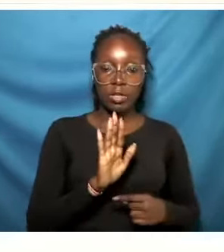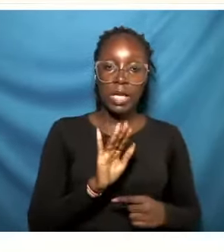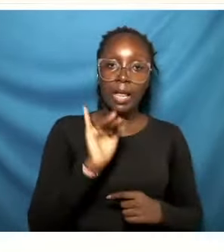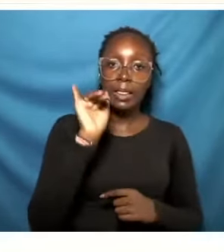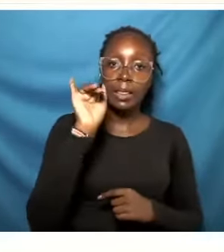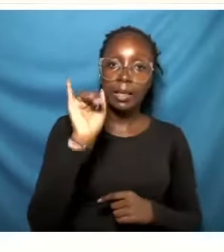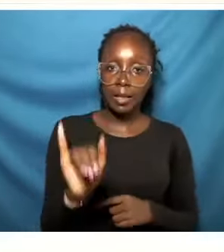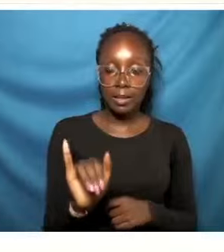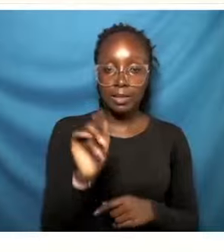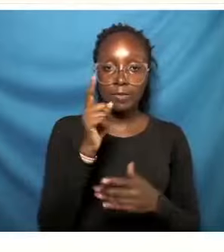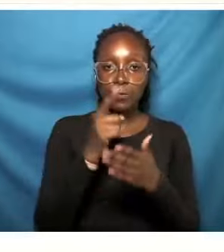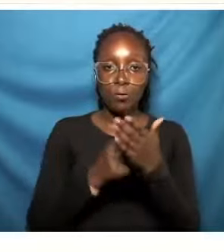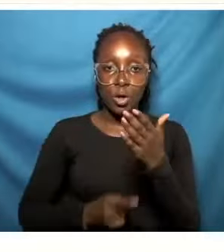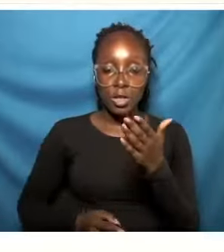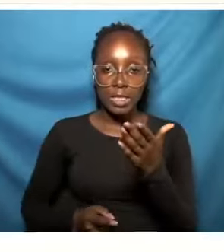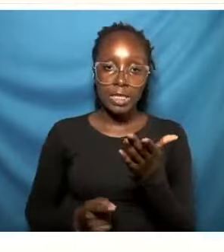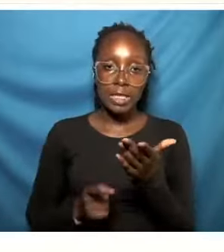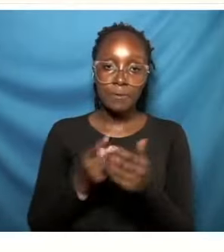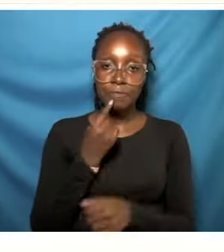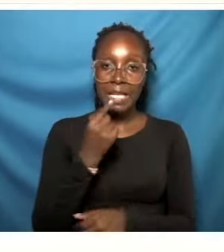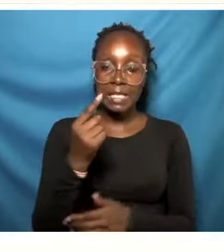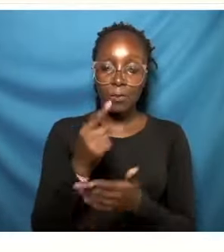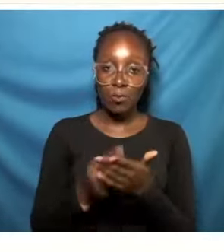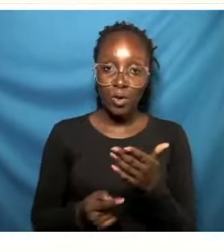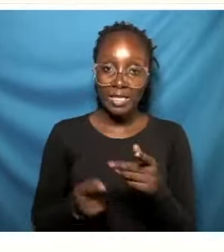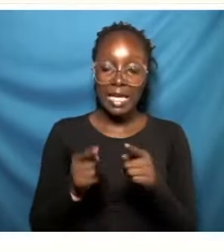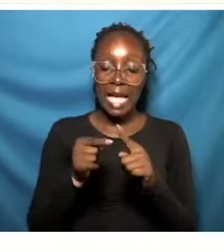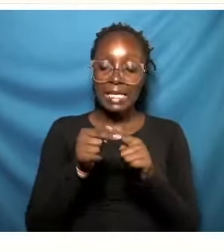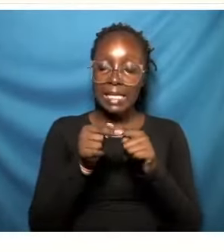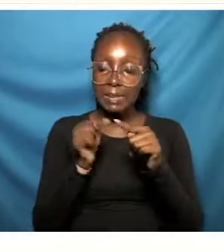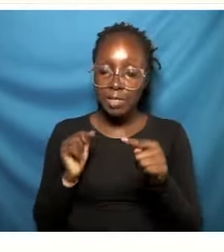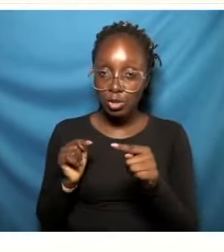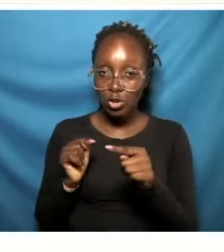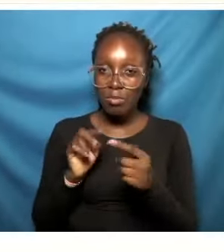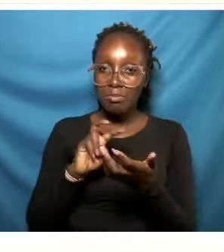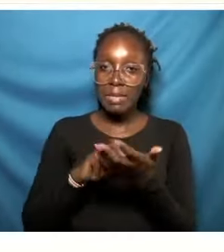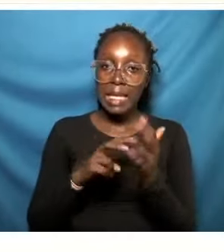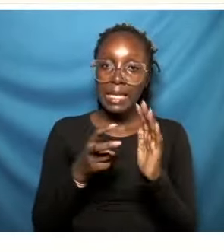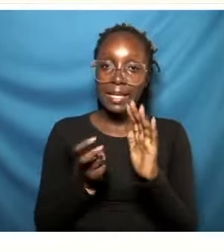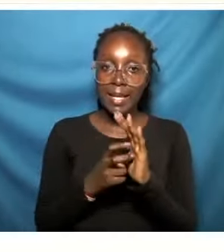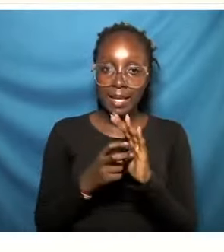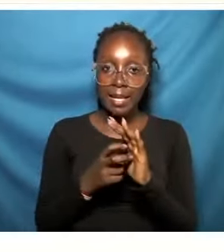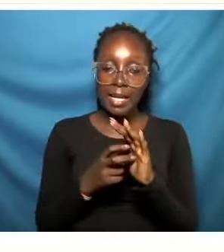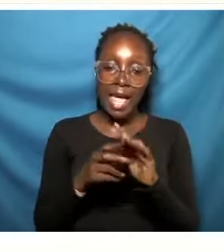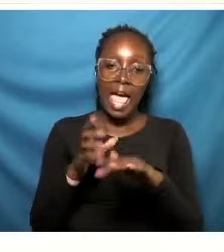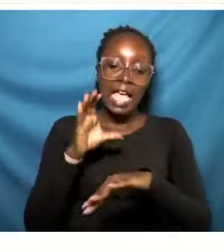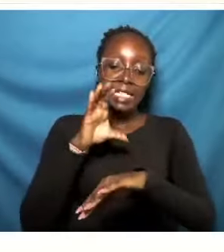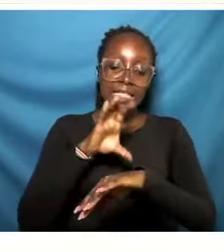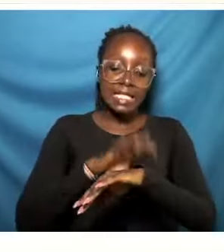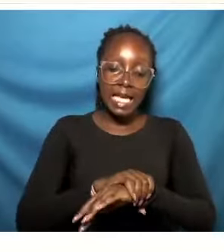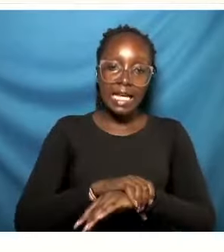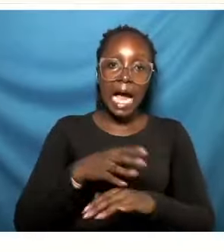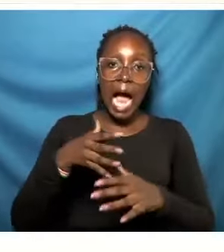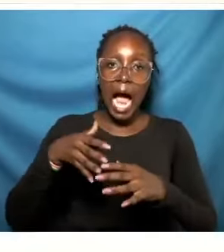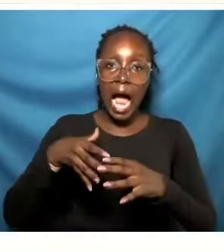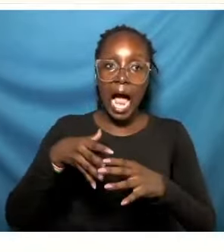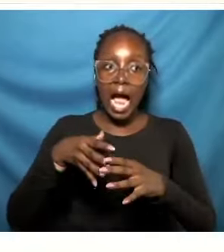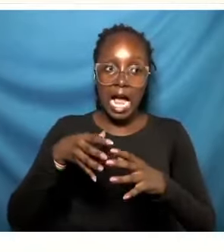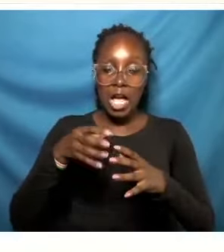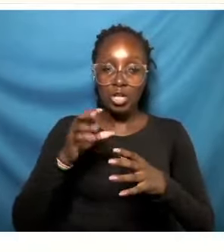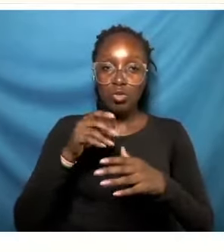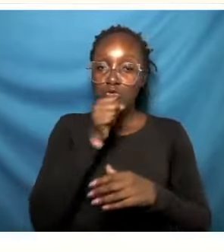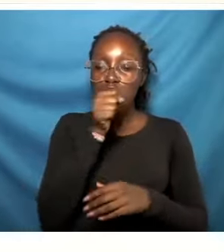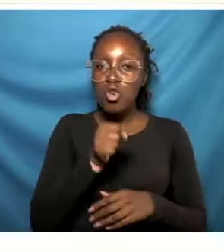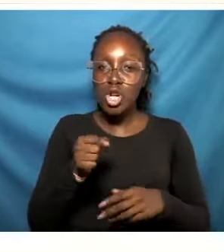is what he refers to as circumcision. It means taking away of the old self, the